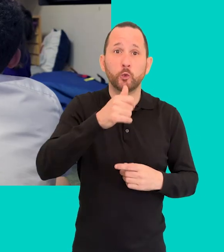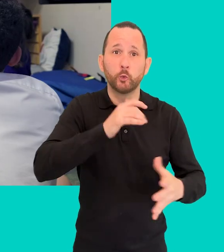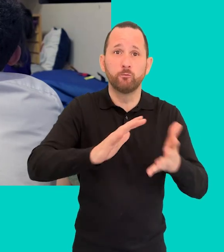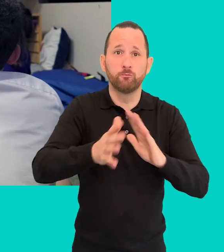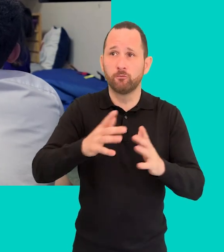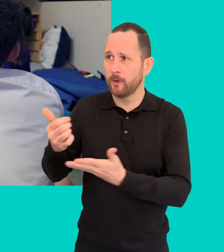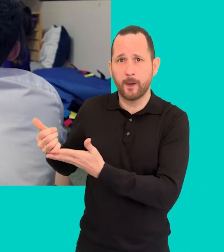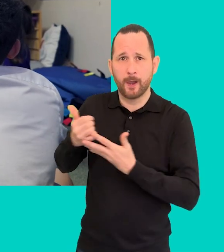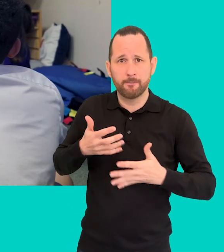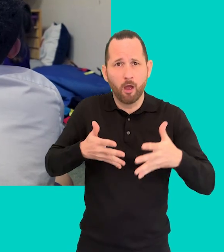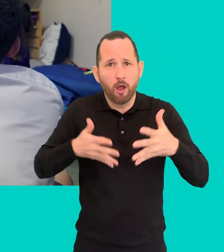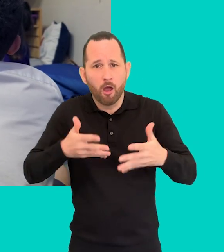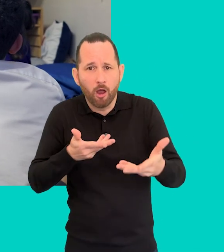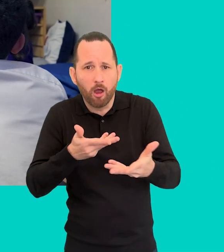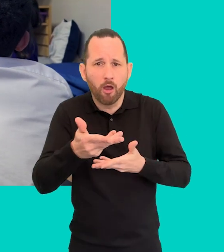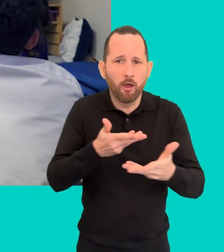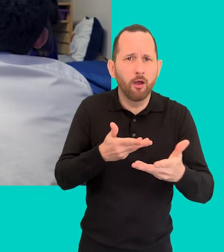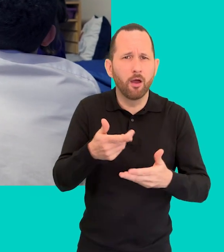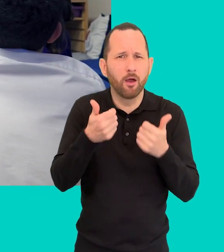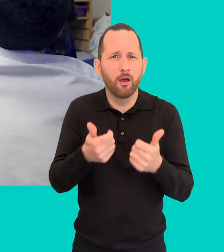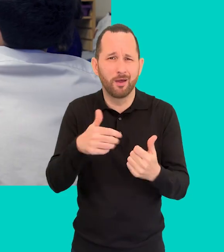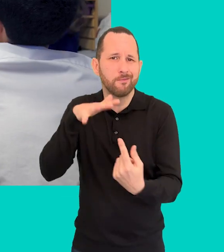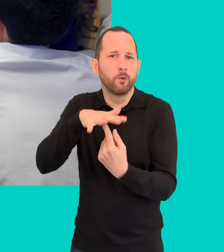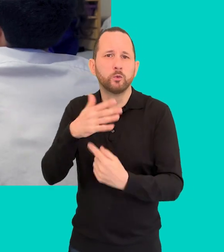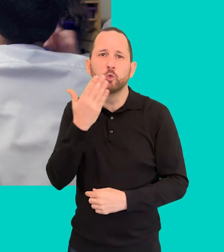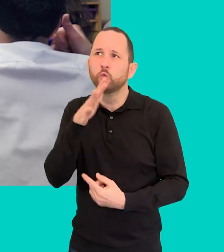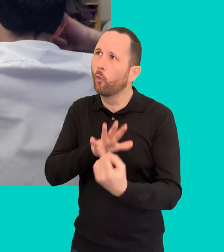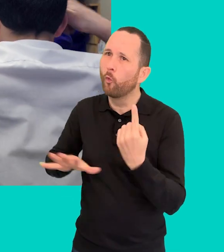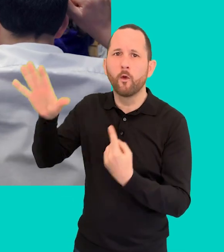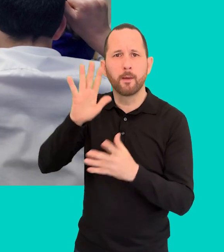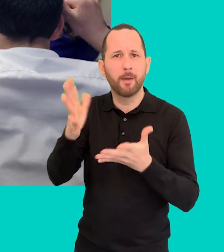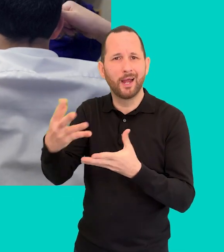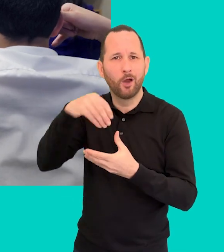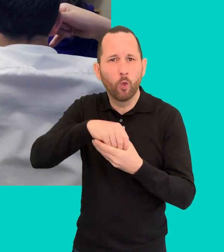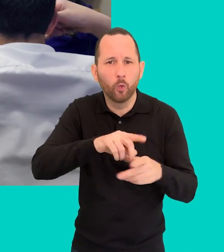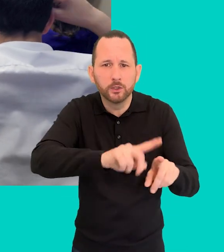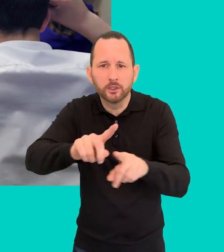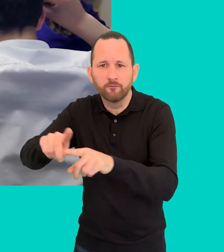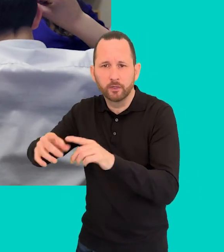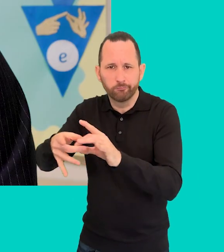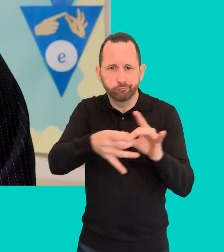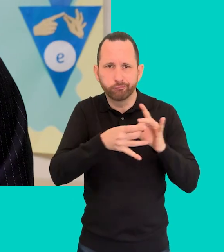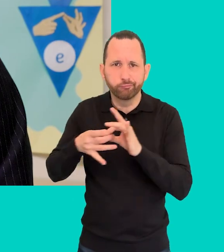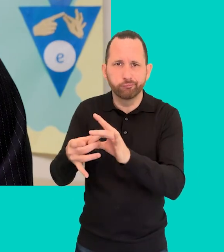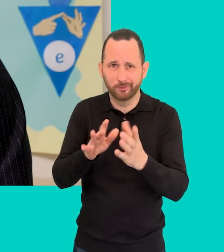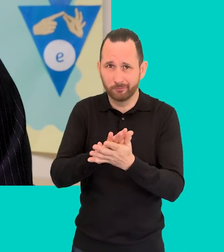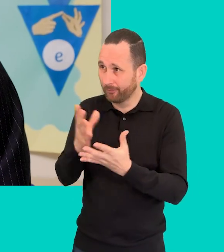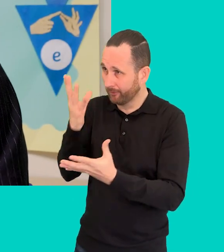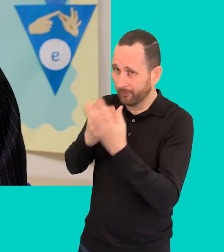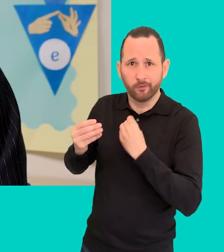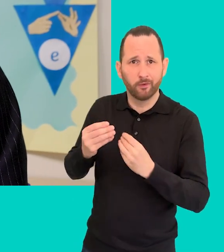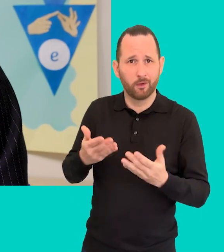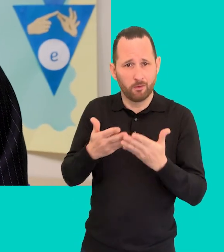BSL. I think when it comes to inclusivity in schools, we need to be